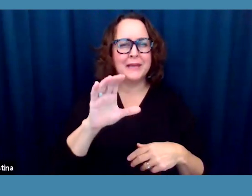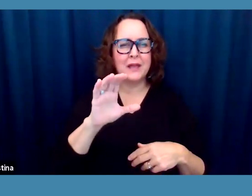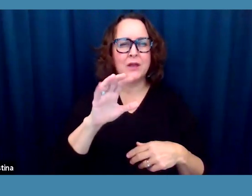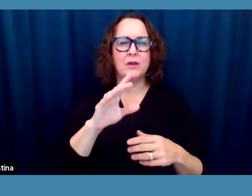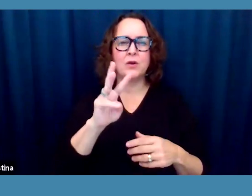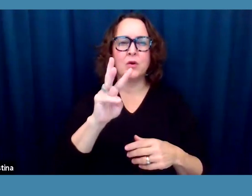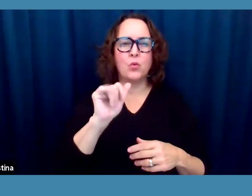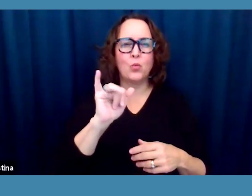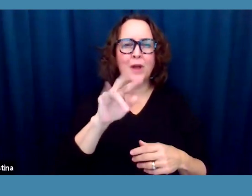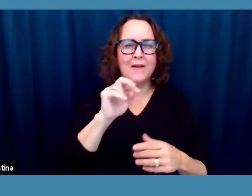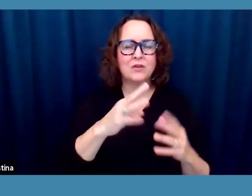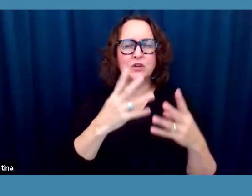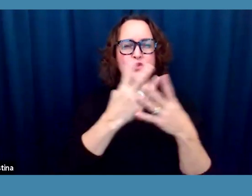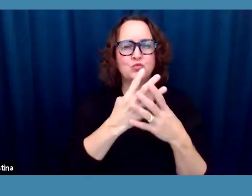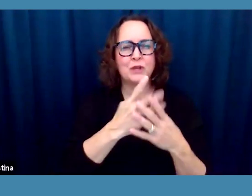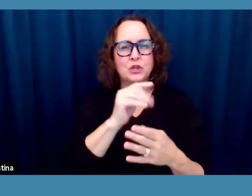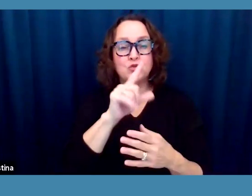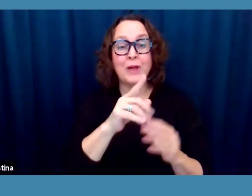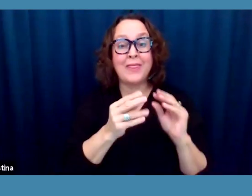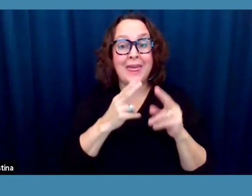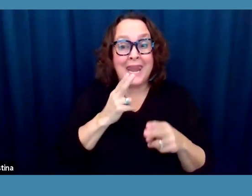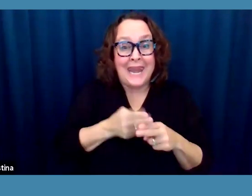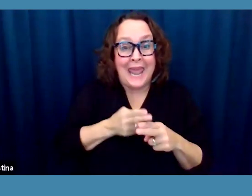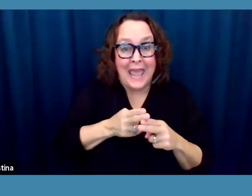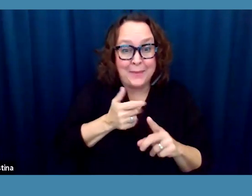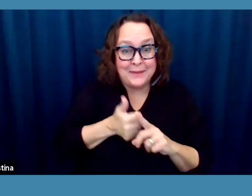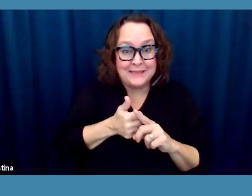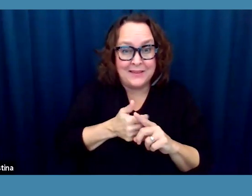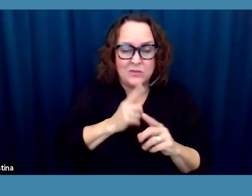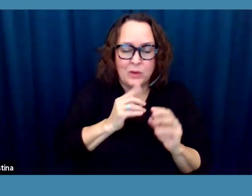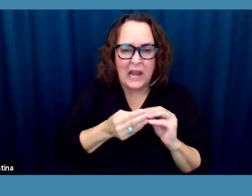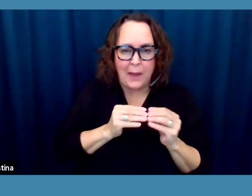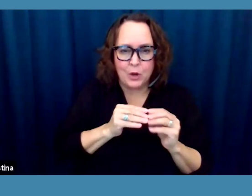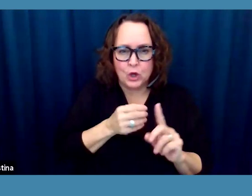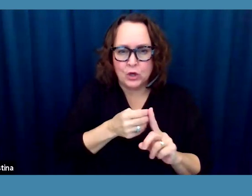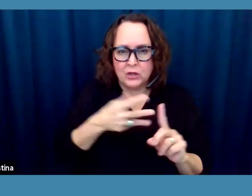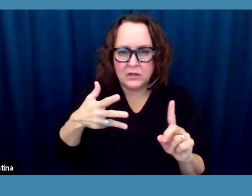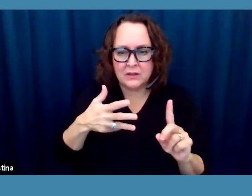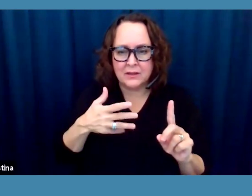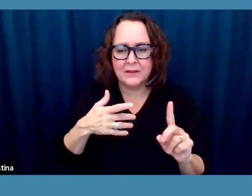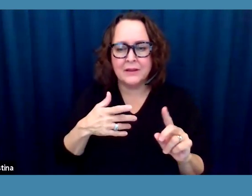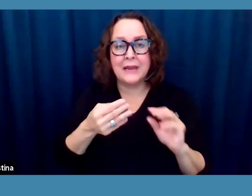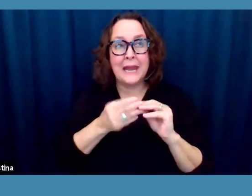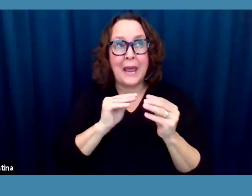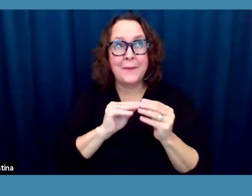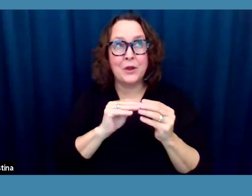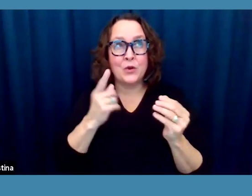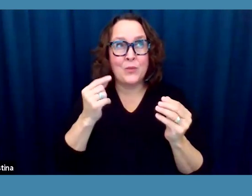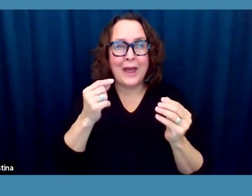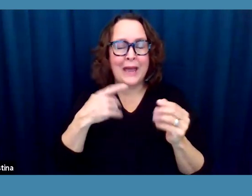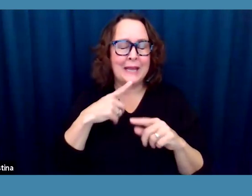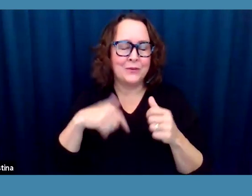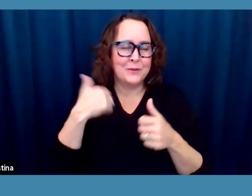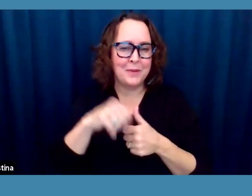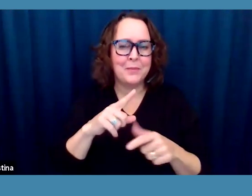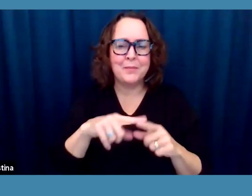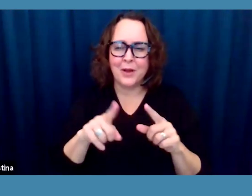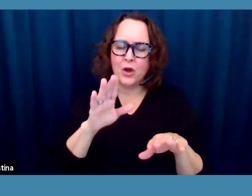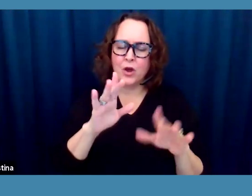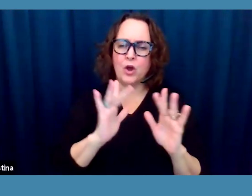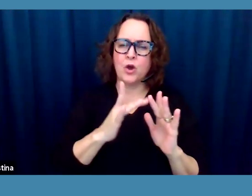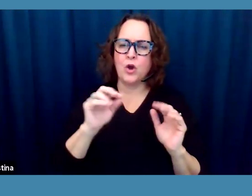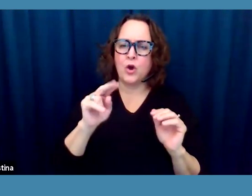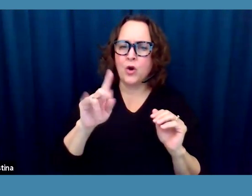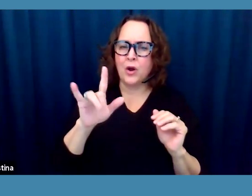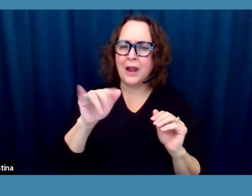tool, and the name of it is a number, and I cannot recall the number off of the top of my head. It is available online. If